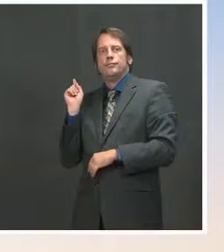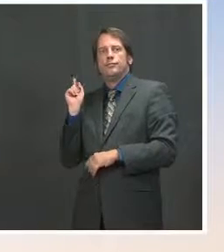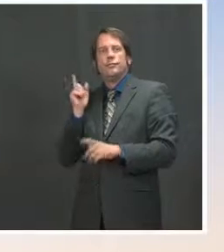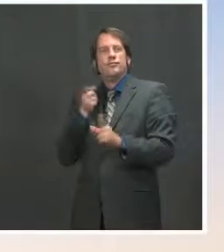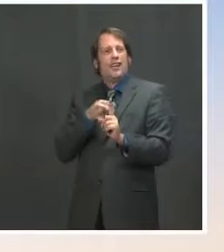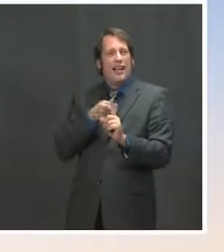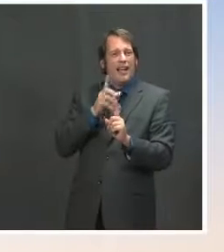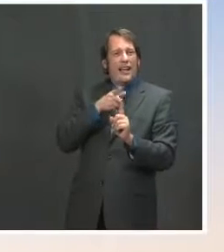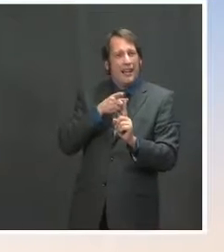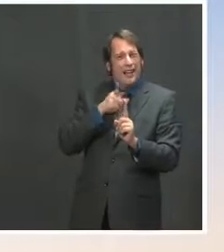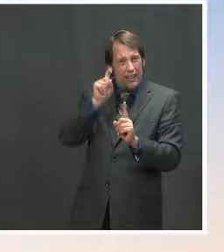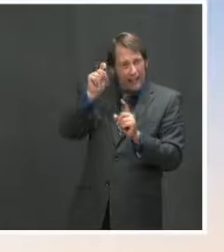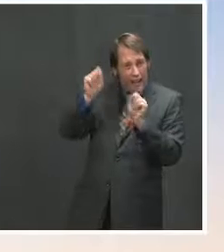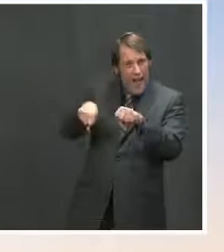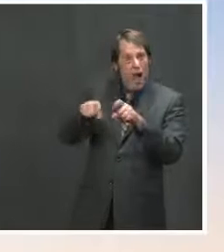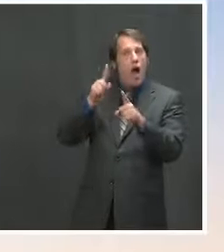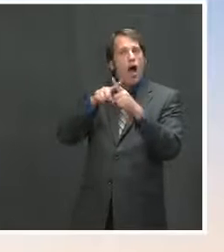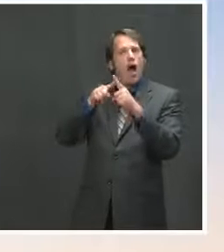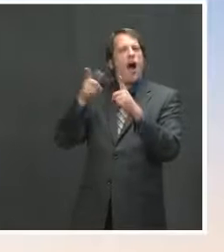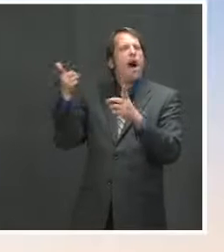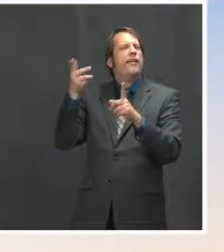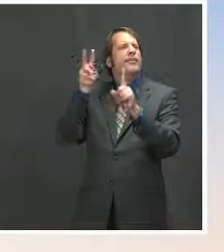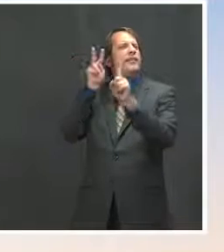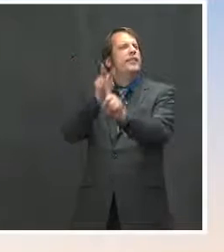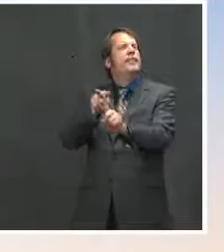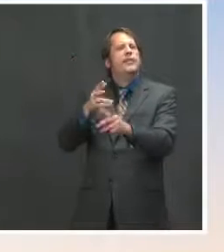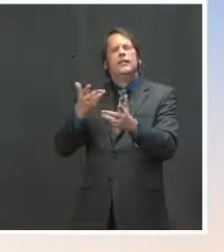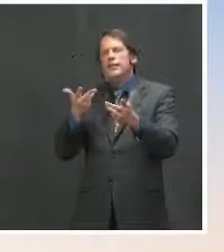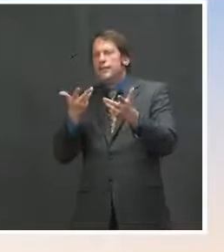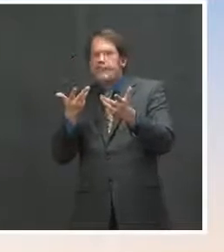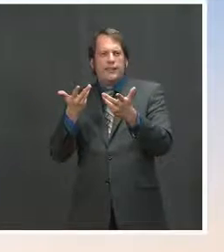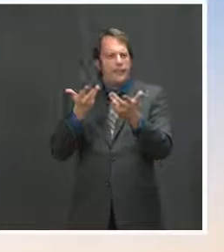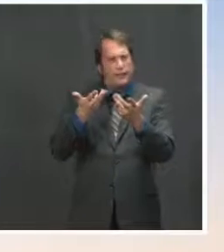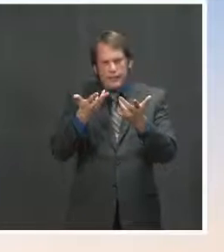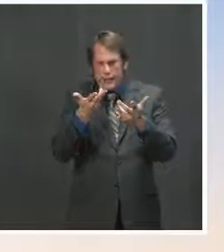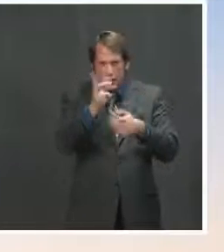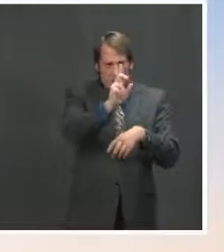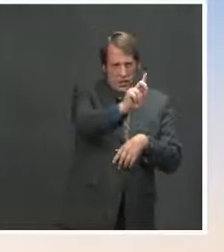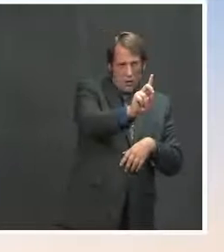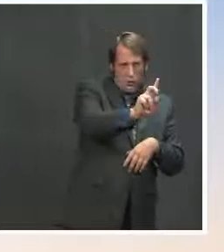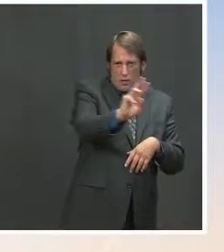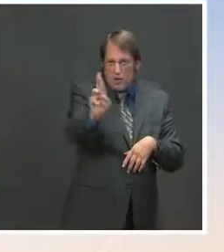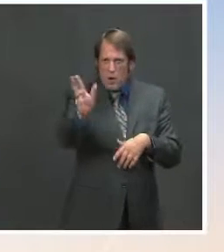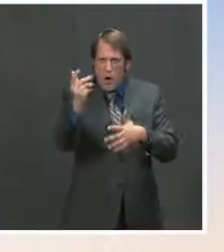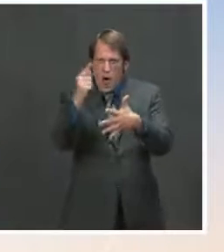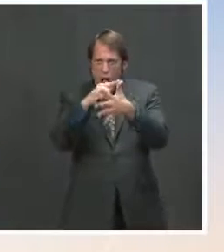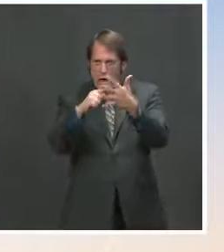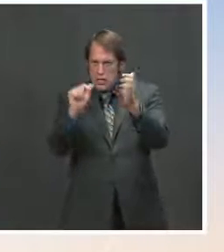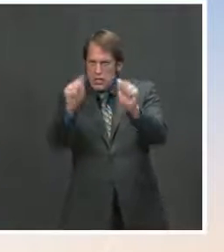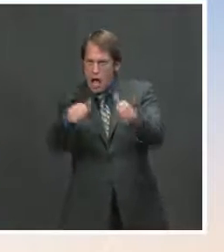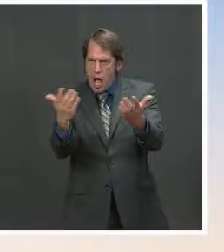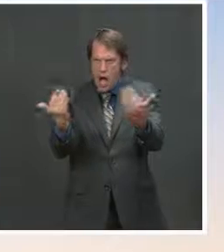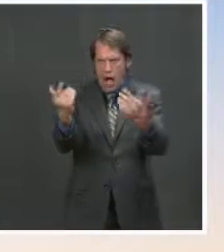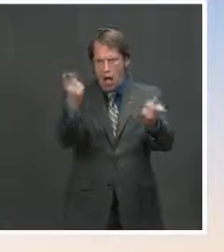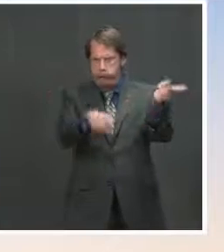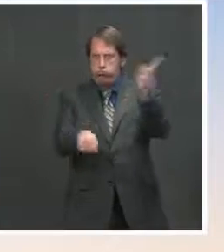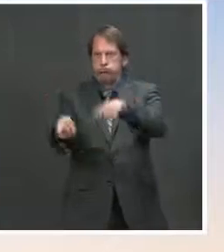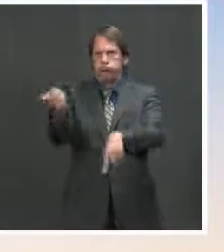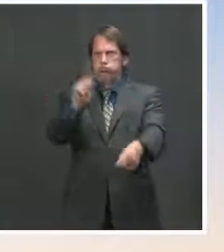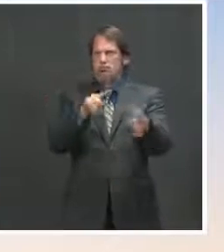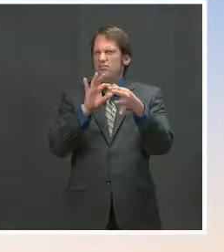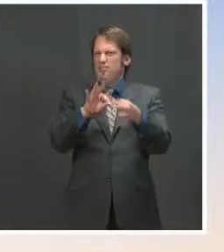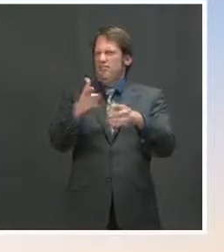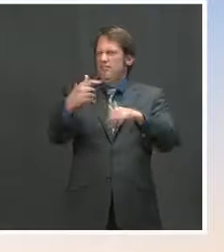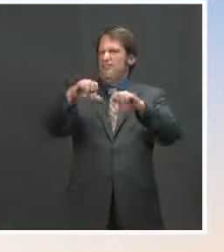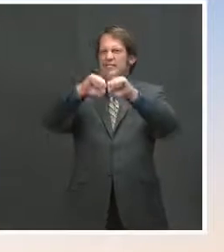of bipartisan agreement on infrastructure before you move on to the care economy? That if you could do it in the near